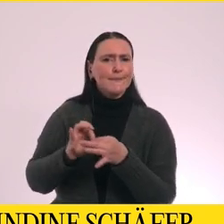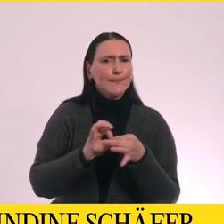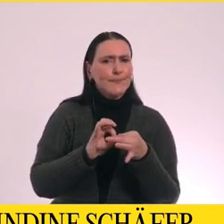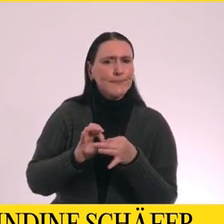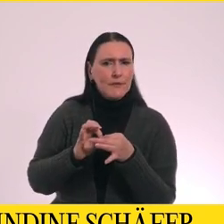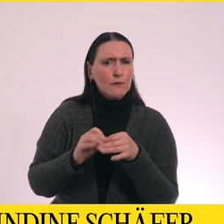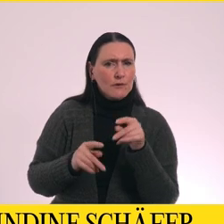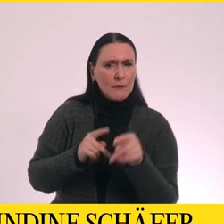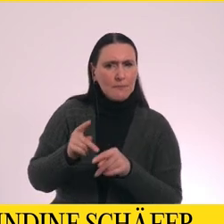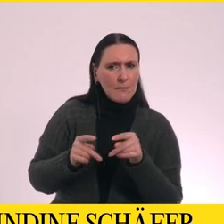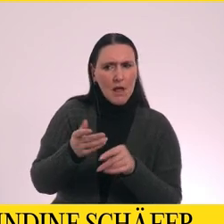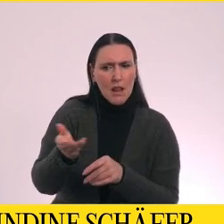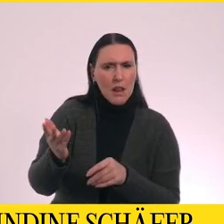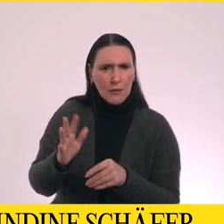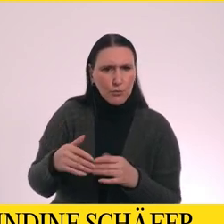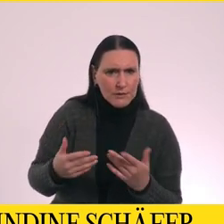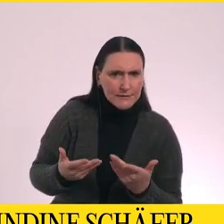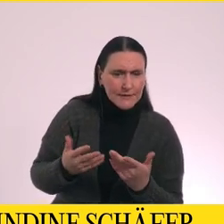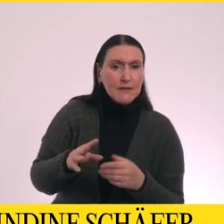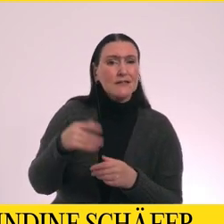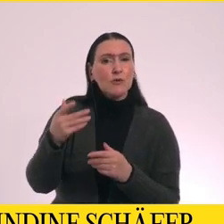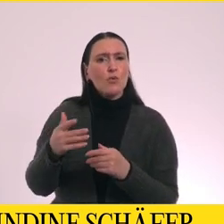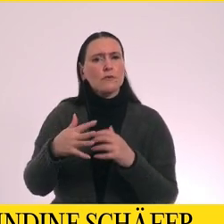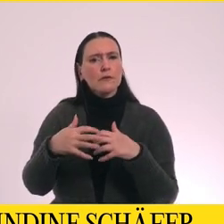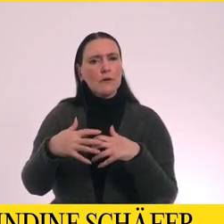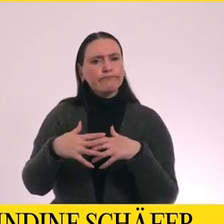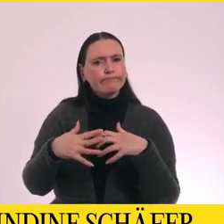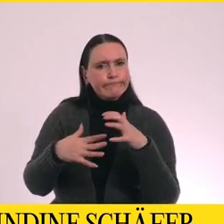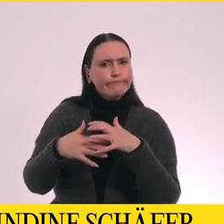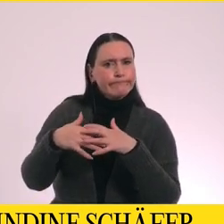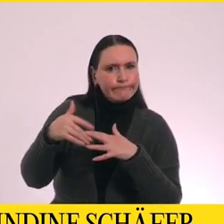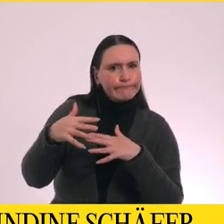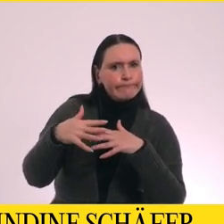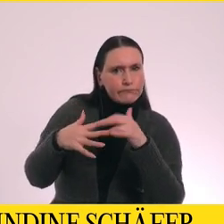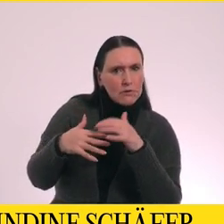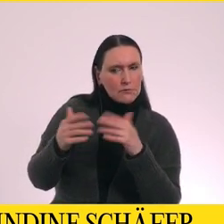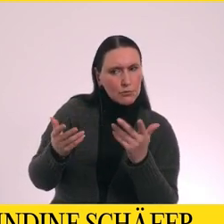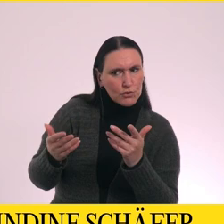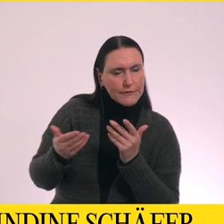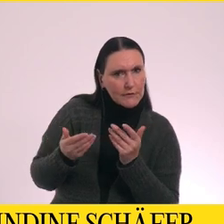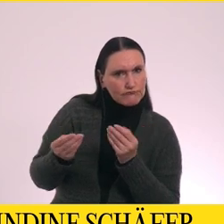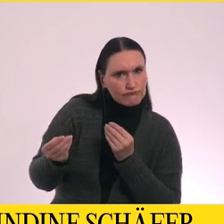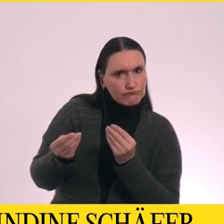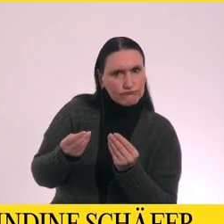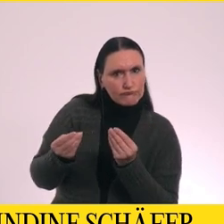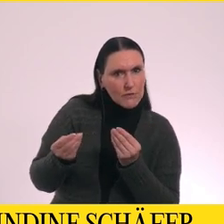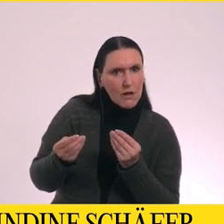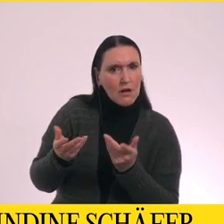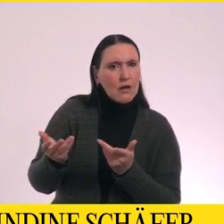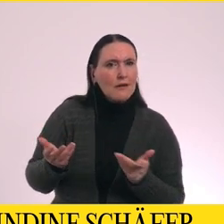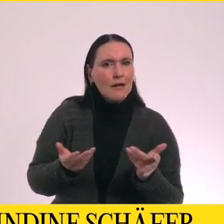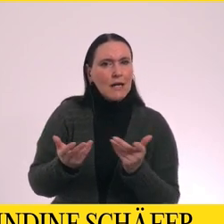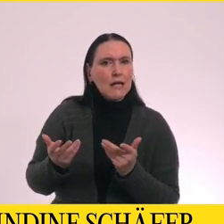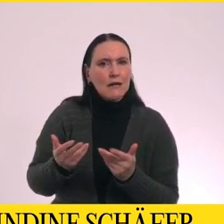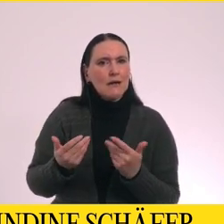what actually builds the trust. And actually, we are very much the studios are operate in a very sort